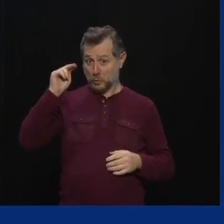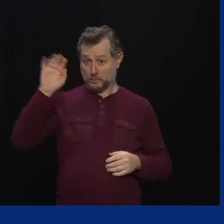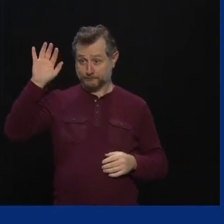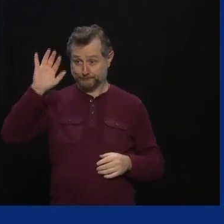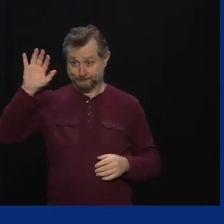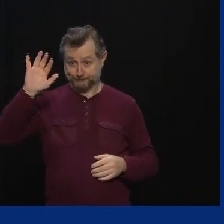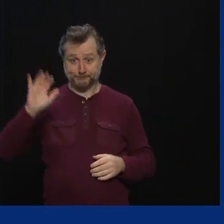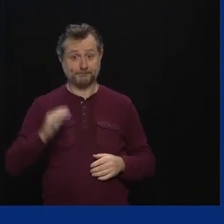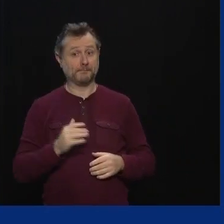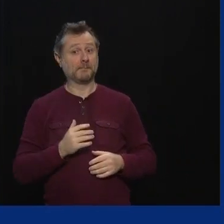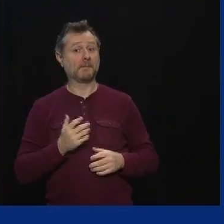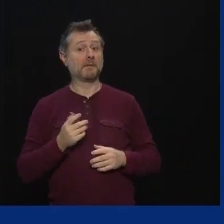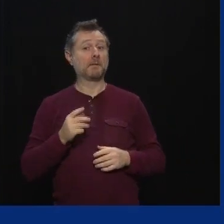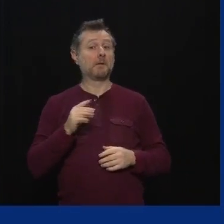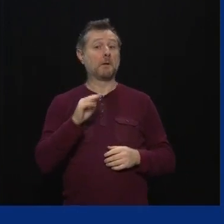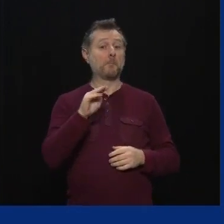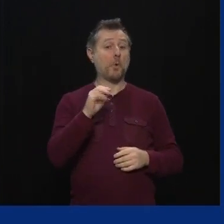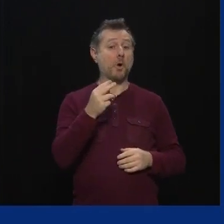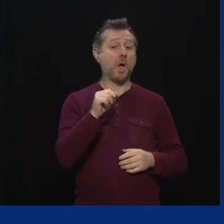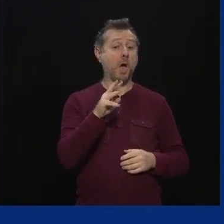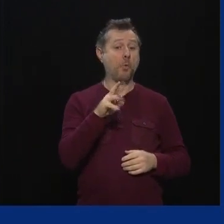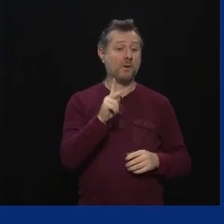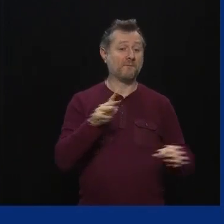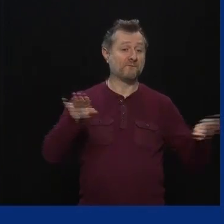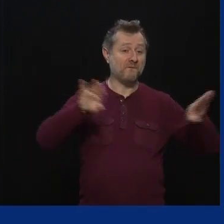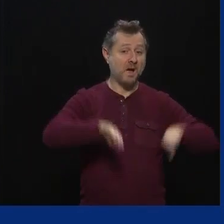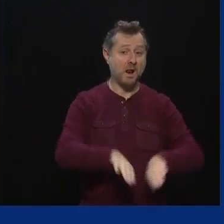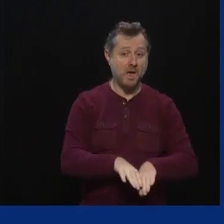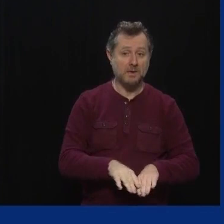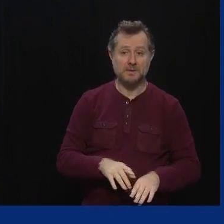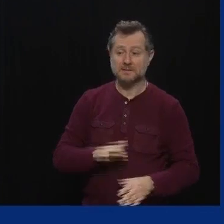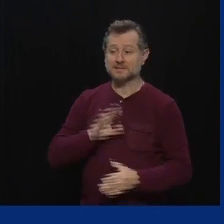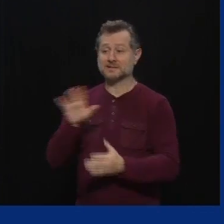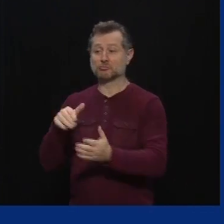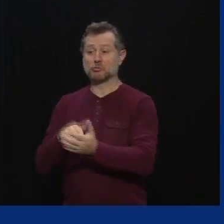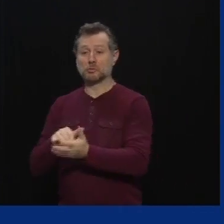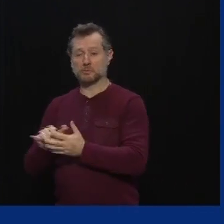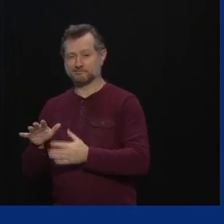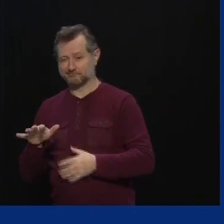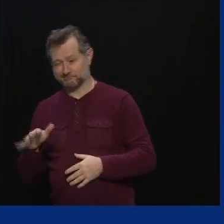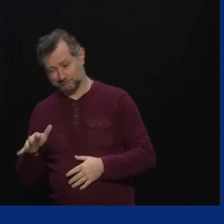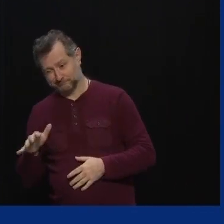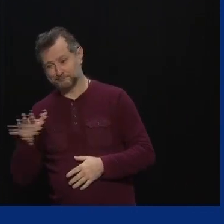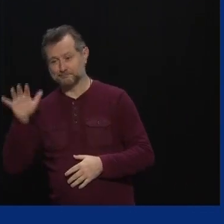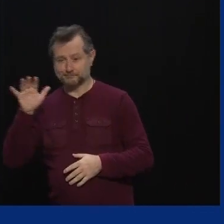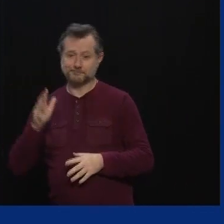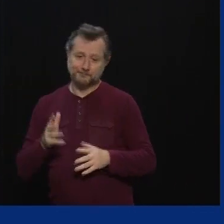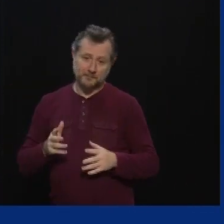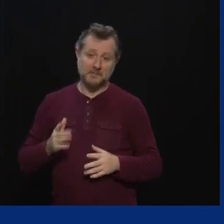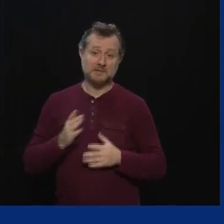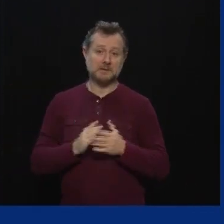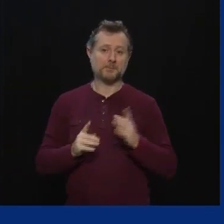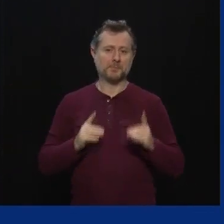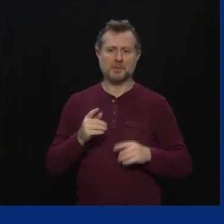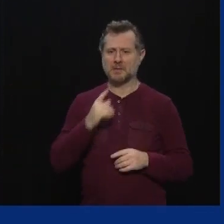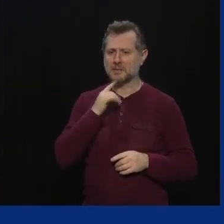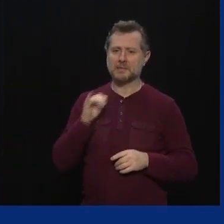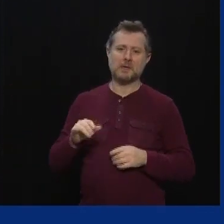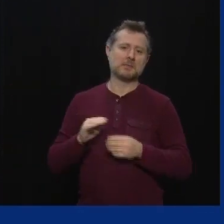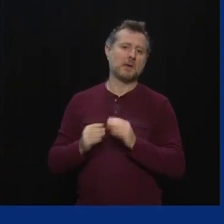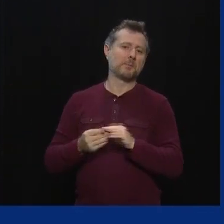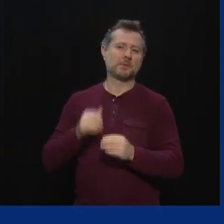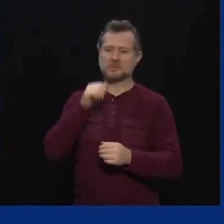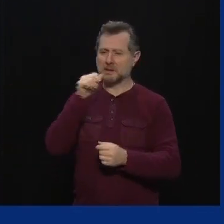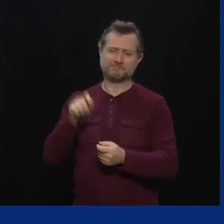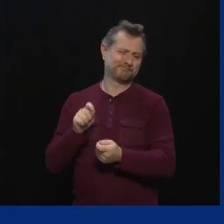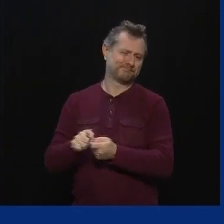it's Central New York as well. But some people have said that number is not exactly accurate because some communities may test more